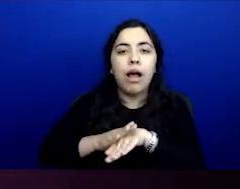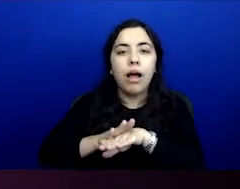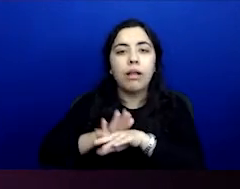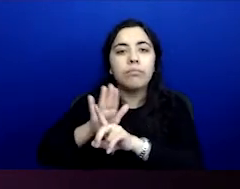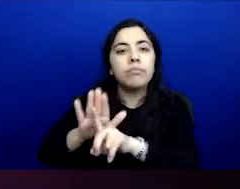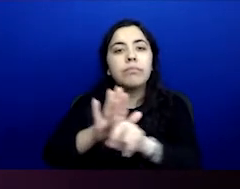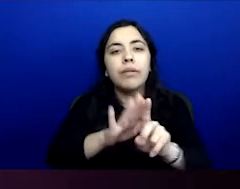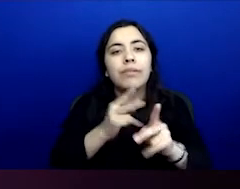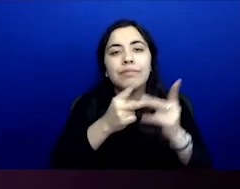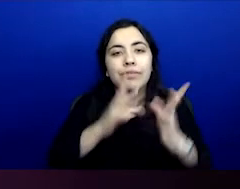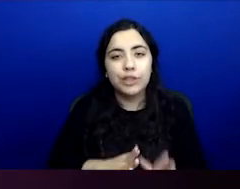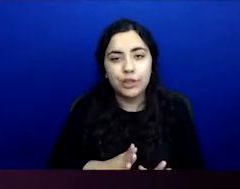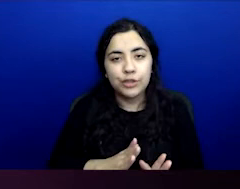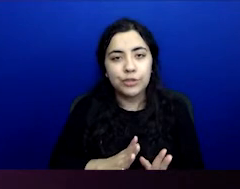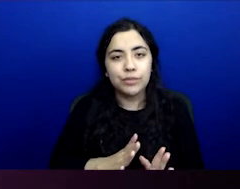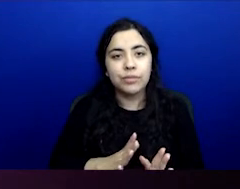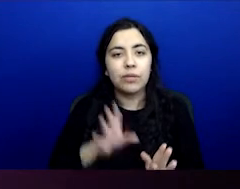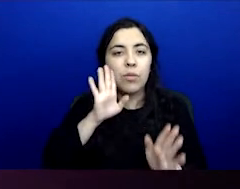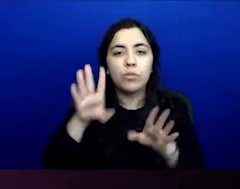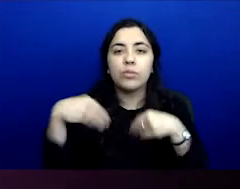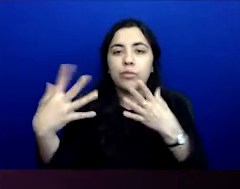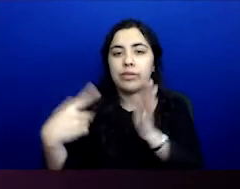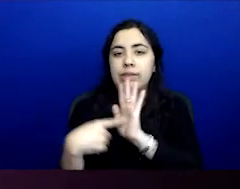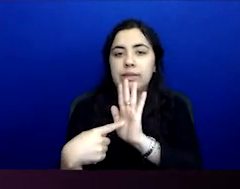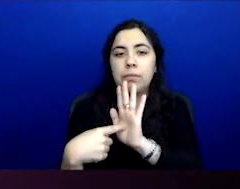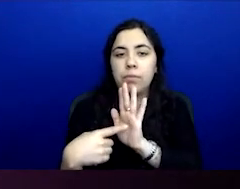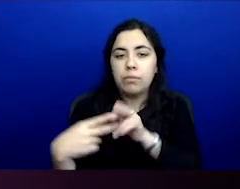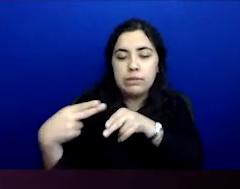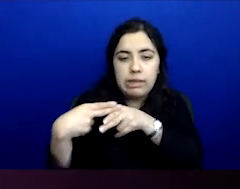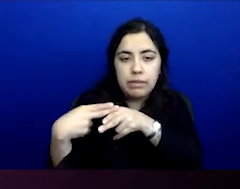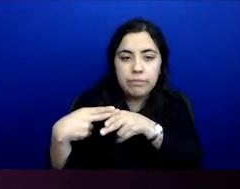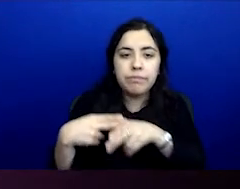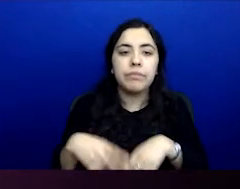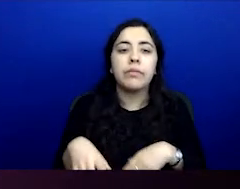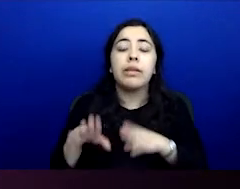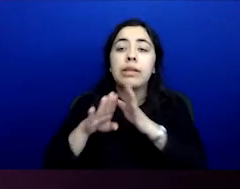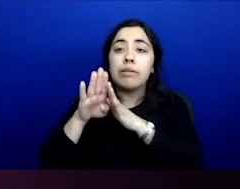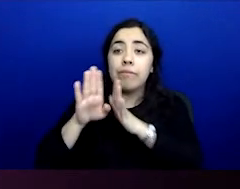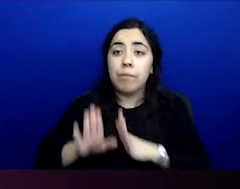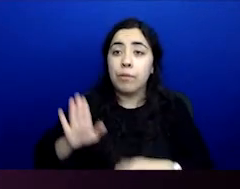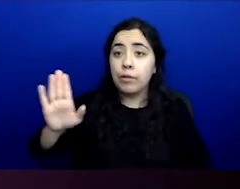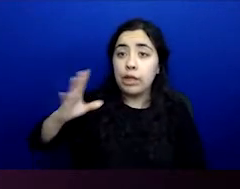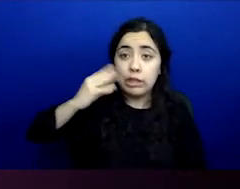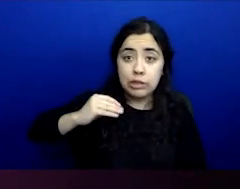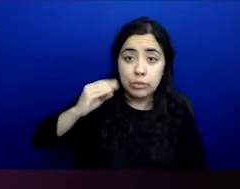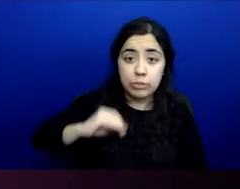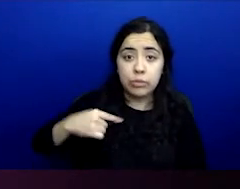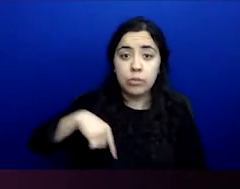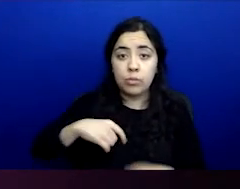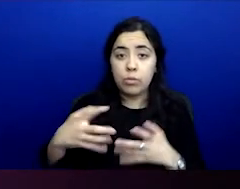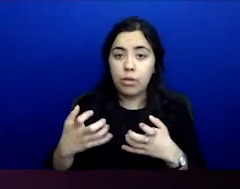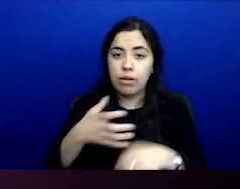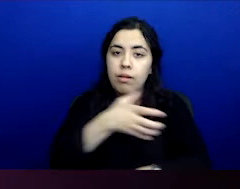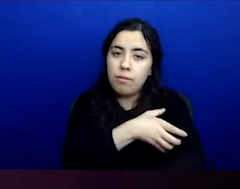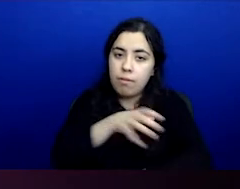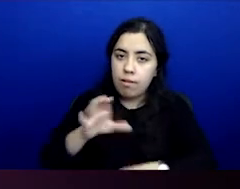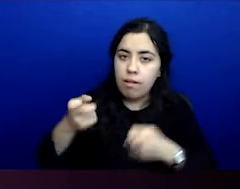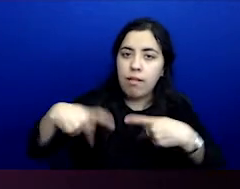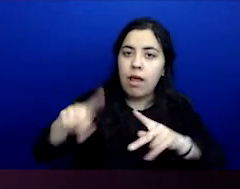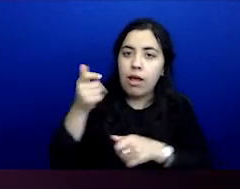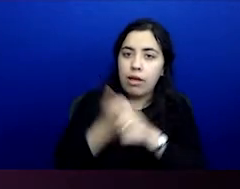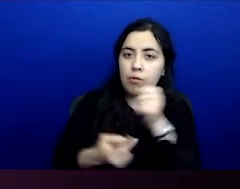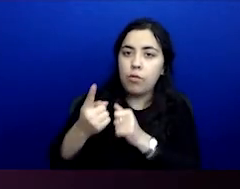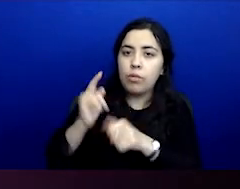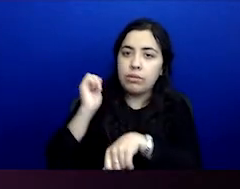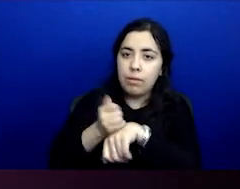show an example of that in a second. Secondly, talking about developer experience, we want to enable everyone building this experience